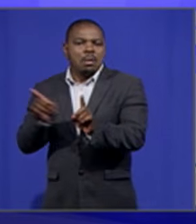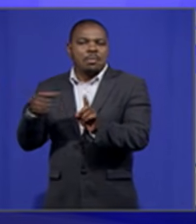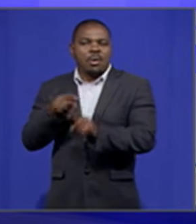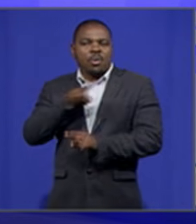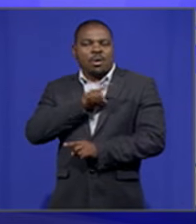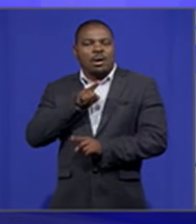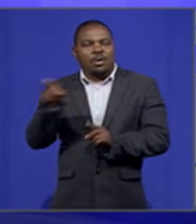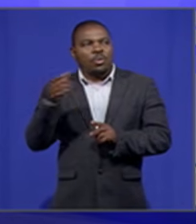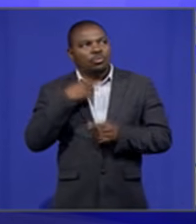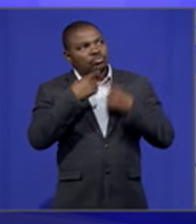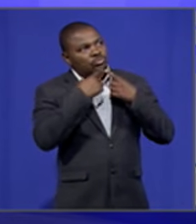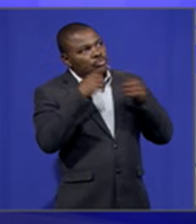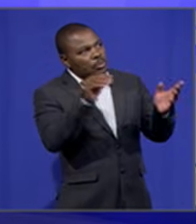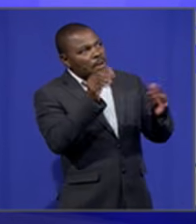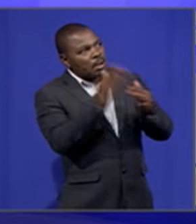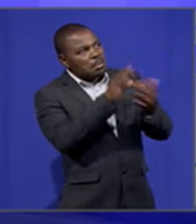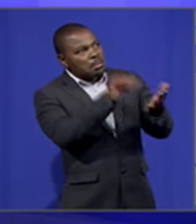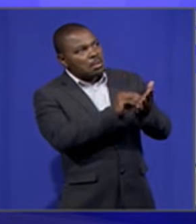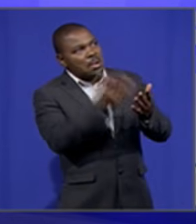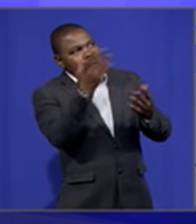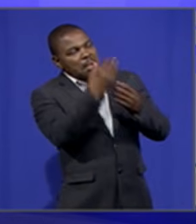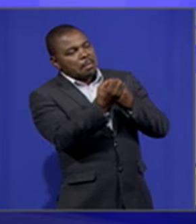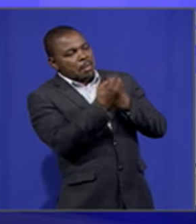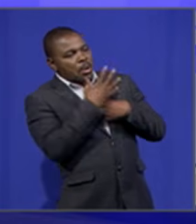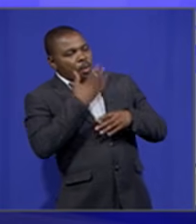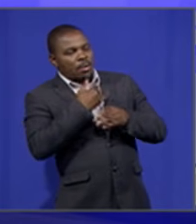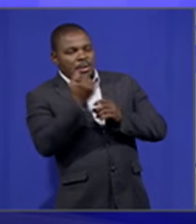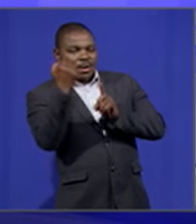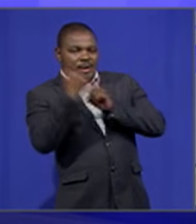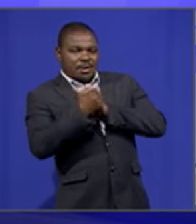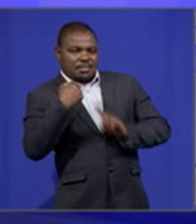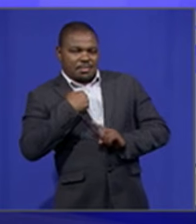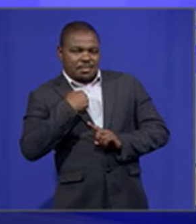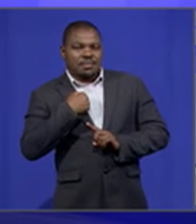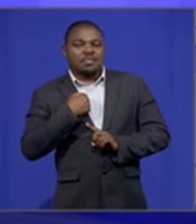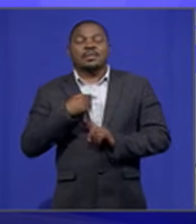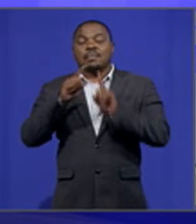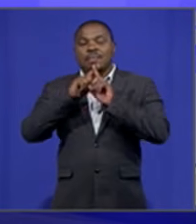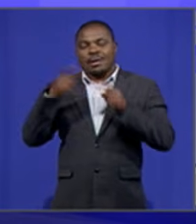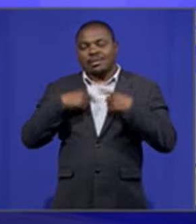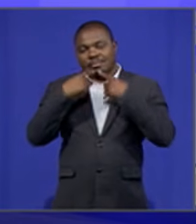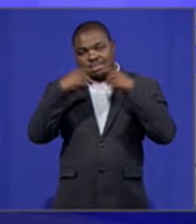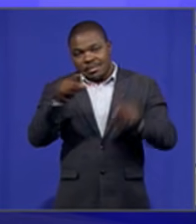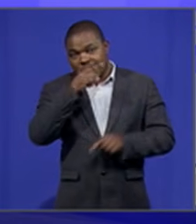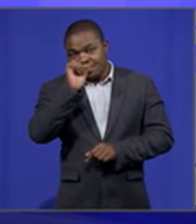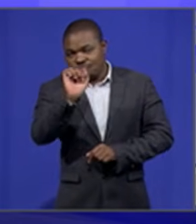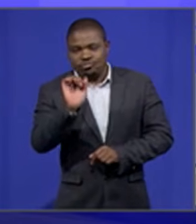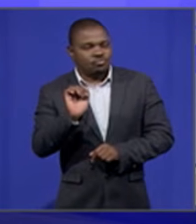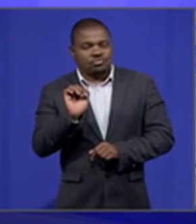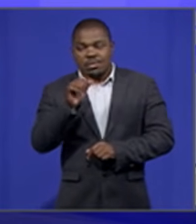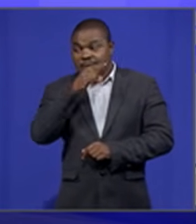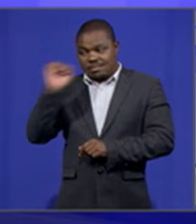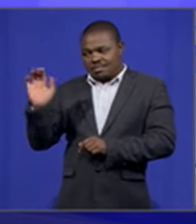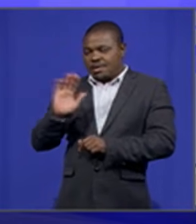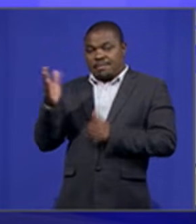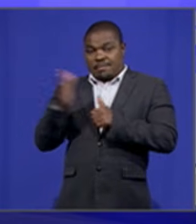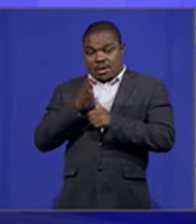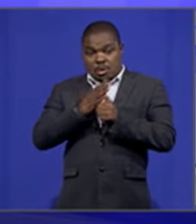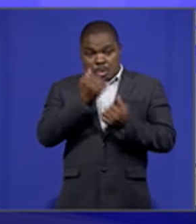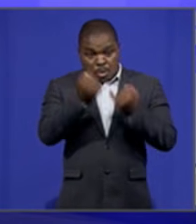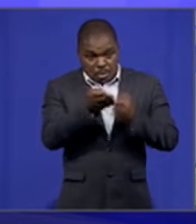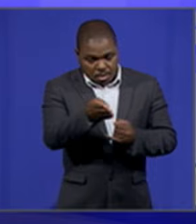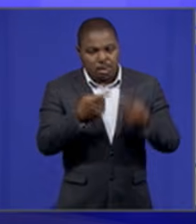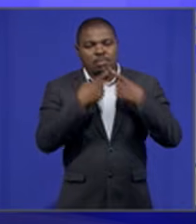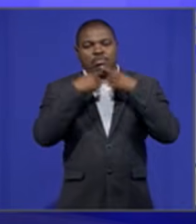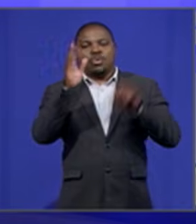o hlasetšwe ka nepo ya go bolawa. SABC e ka se bolele leina la mogononelwa go fihla ge ya tšwelela pele ga kgorotsheko ka